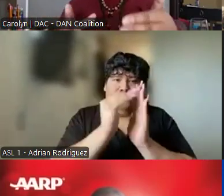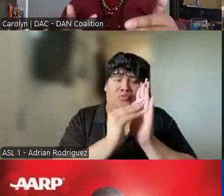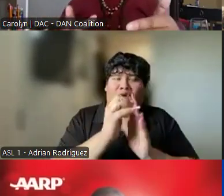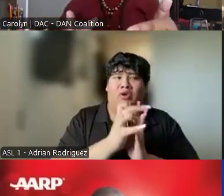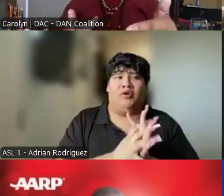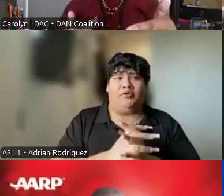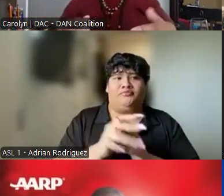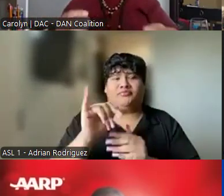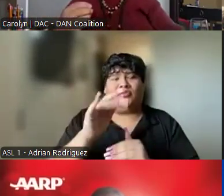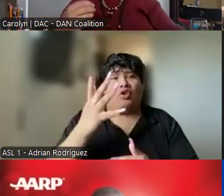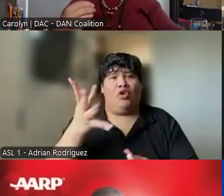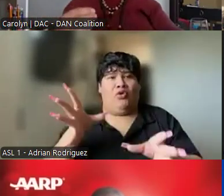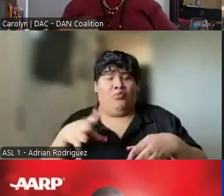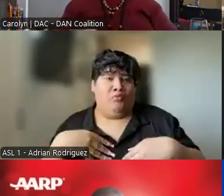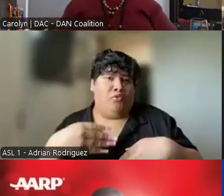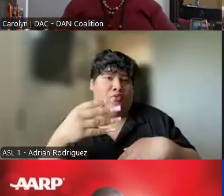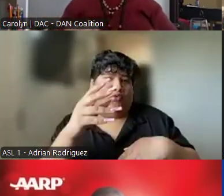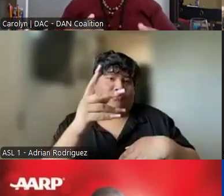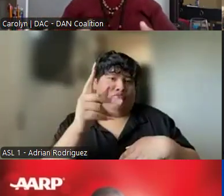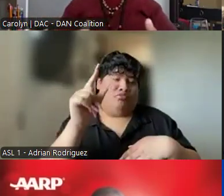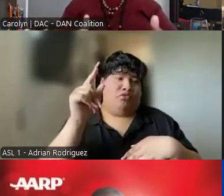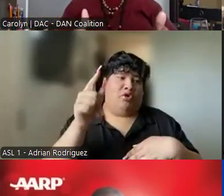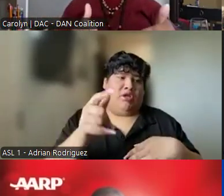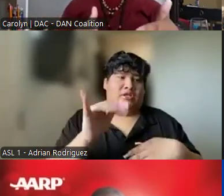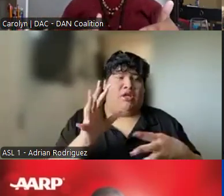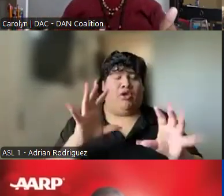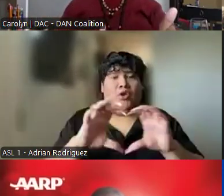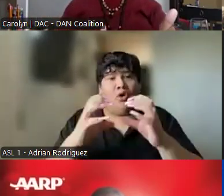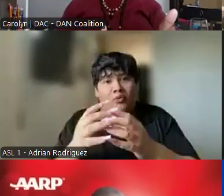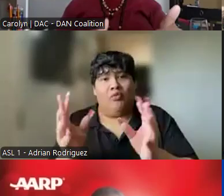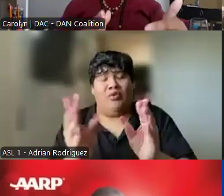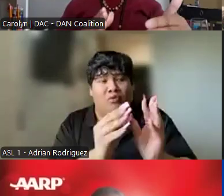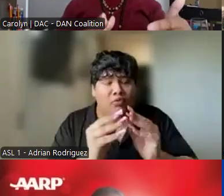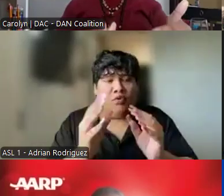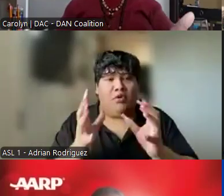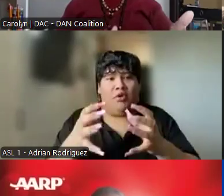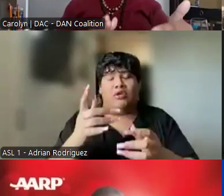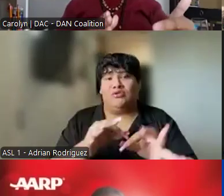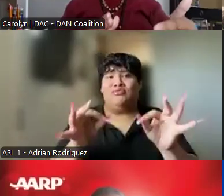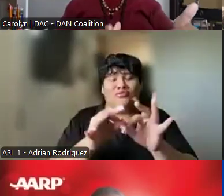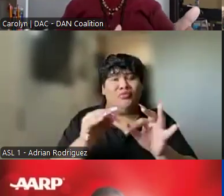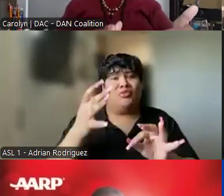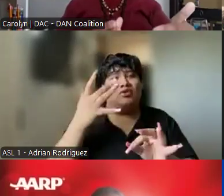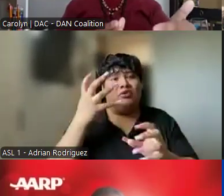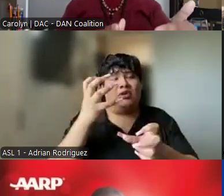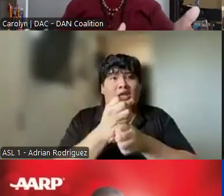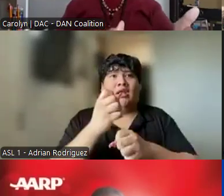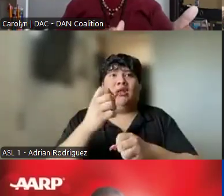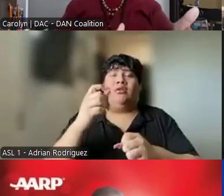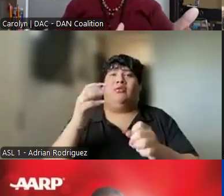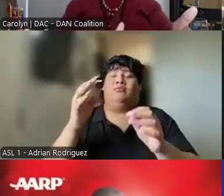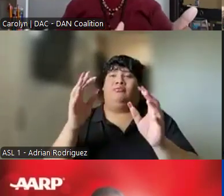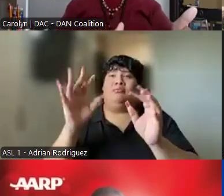state approved action. This collaboration and awareness is critical to get the counties and the cities, those